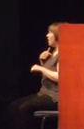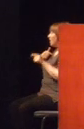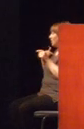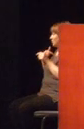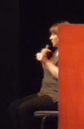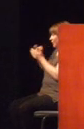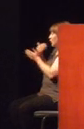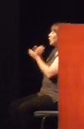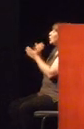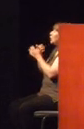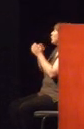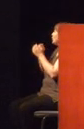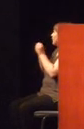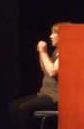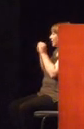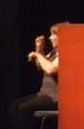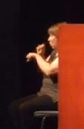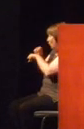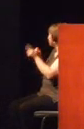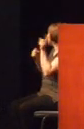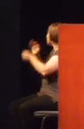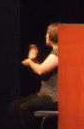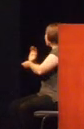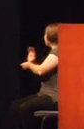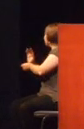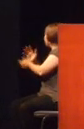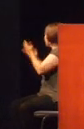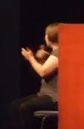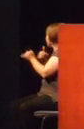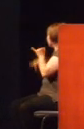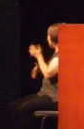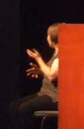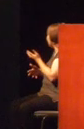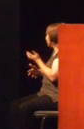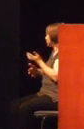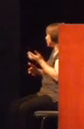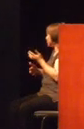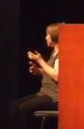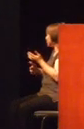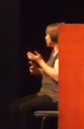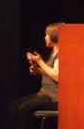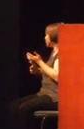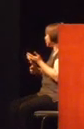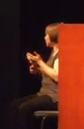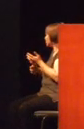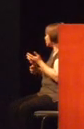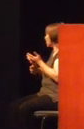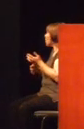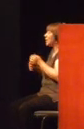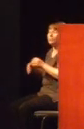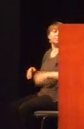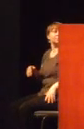new employees, and I skipped right over it. And so I'm going to make up for that. And we now are going to meet our